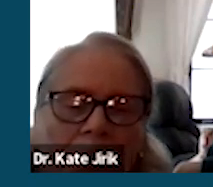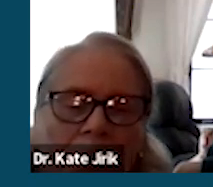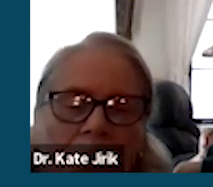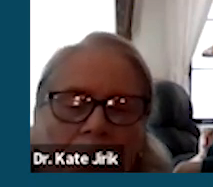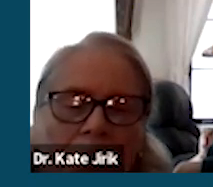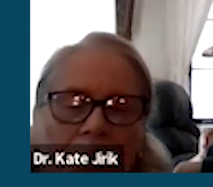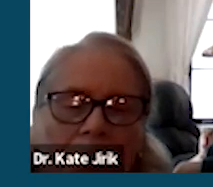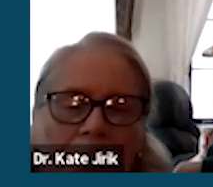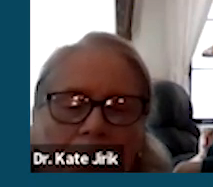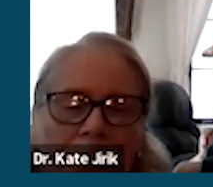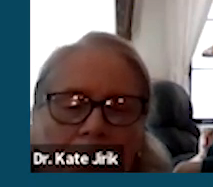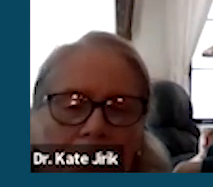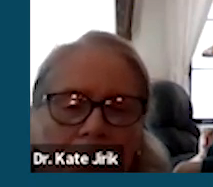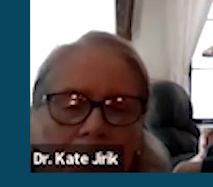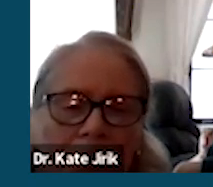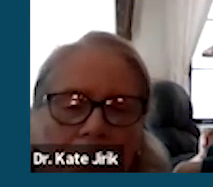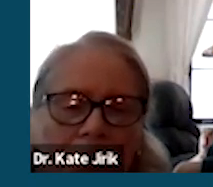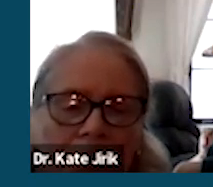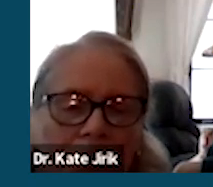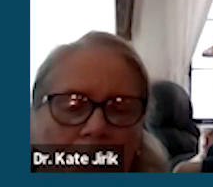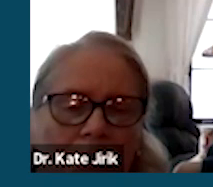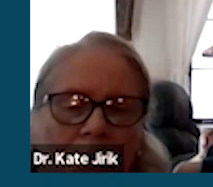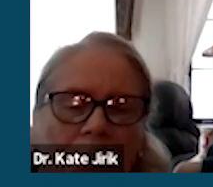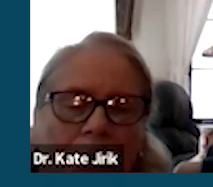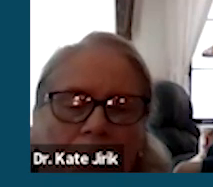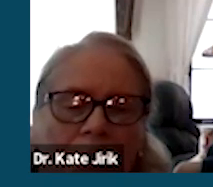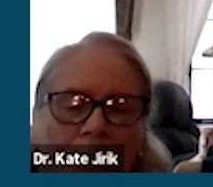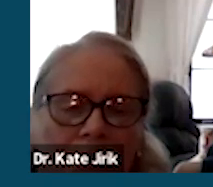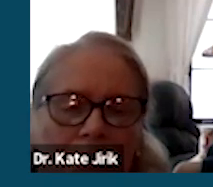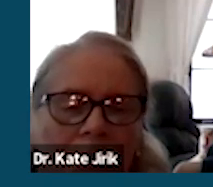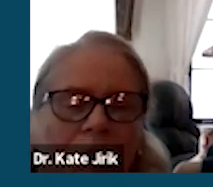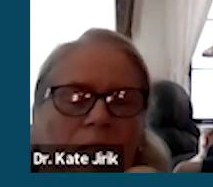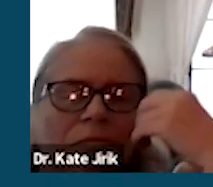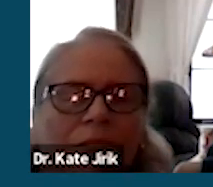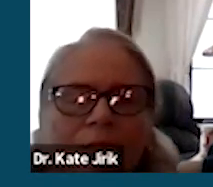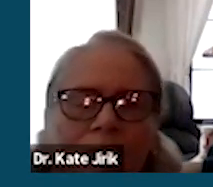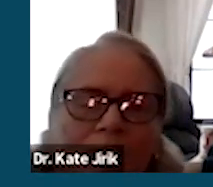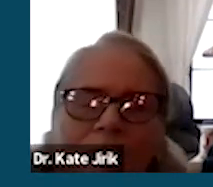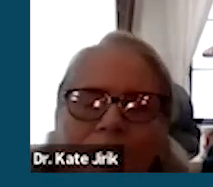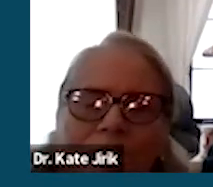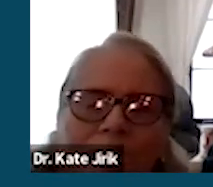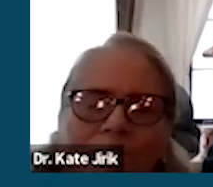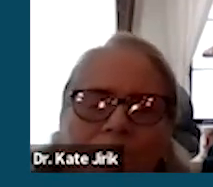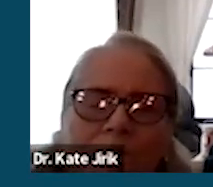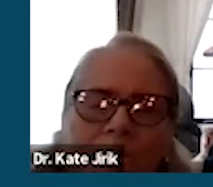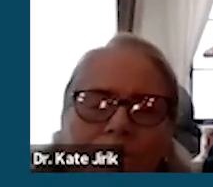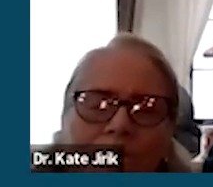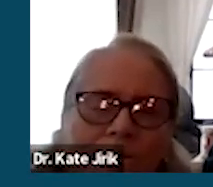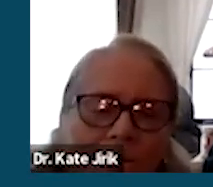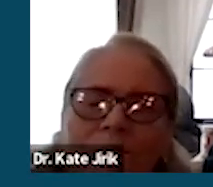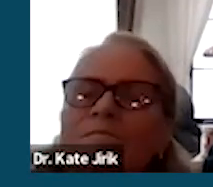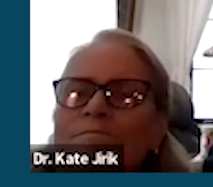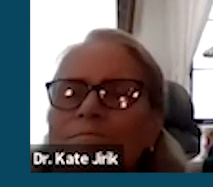healthcare system that helps build trust. Trust. How can provider staff better connect with you as human beings?